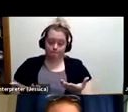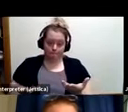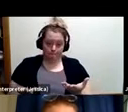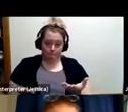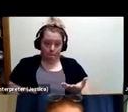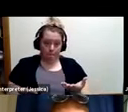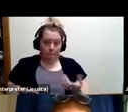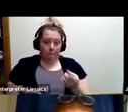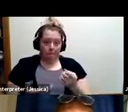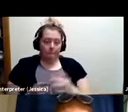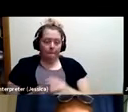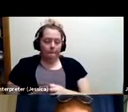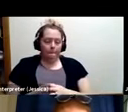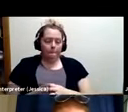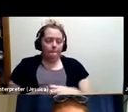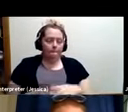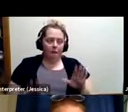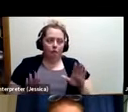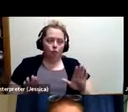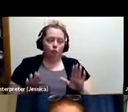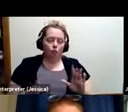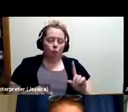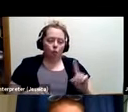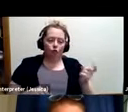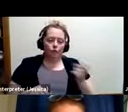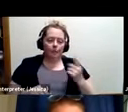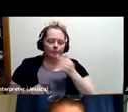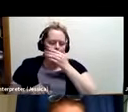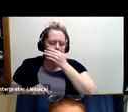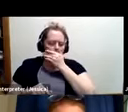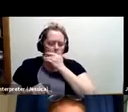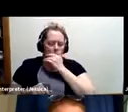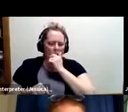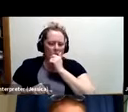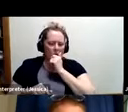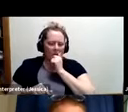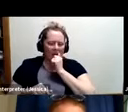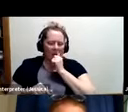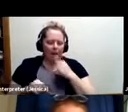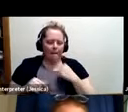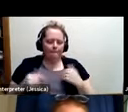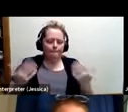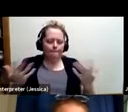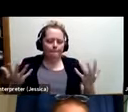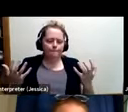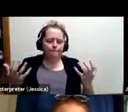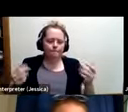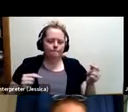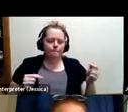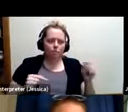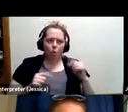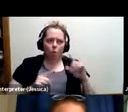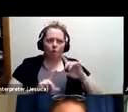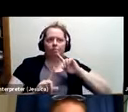That's a great question. I want to come to that, and I want to go back to the previous question though about cis